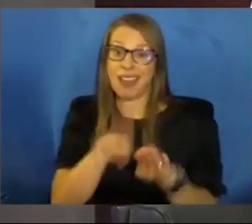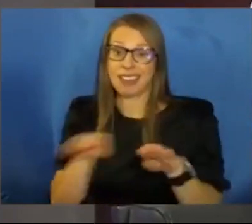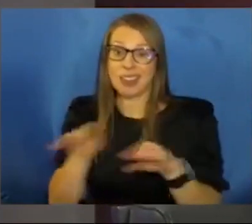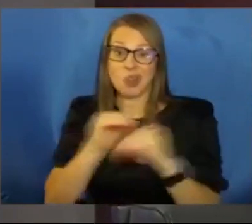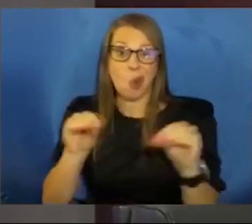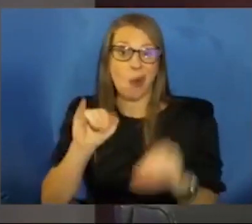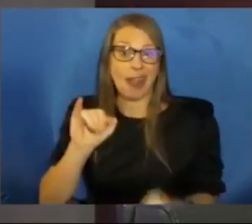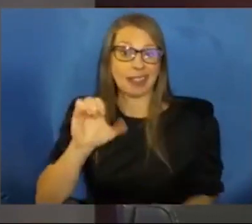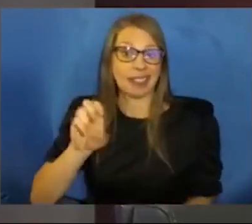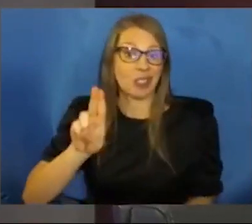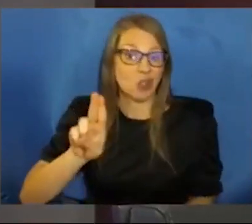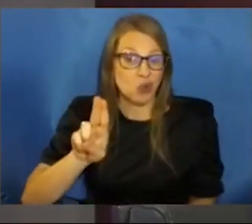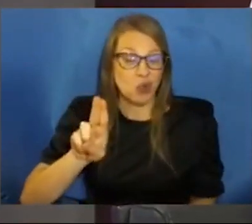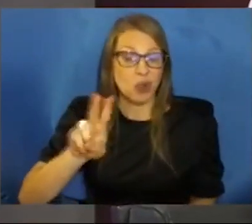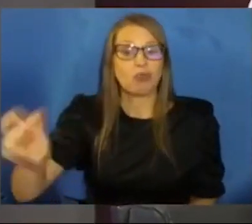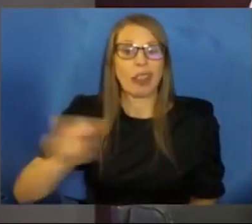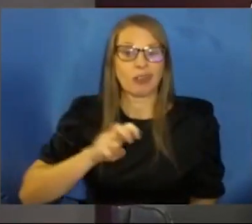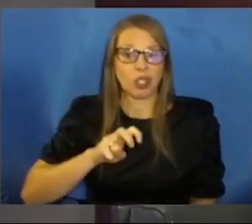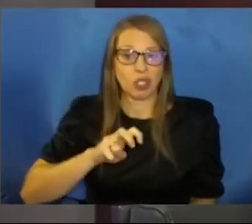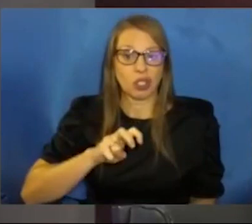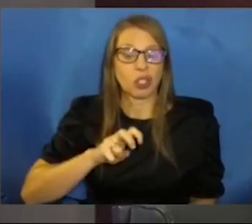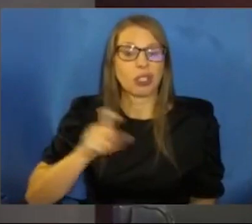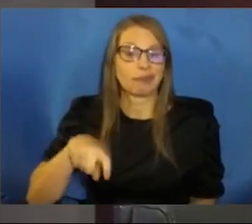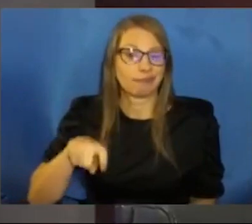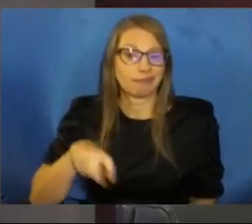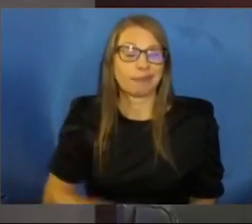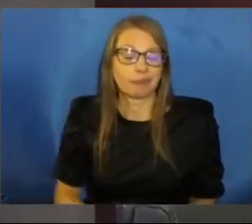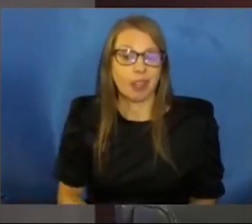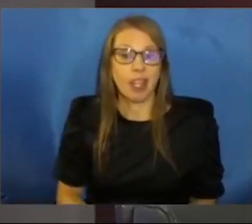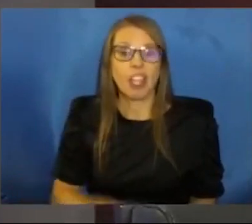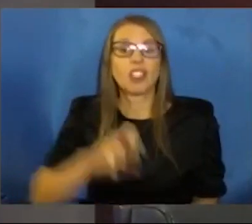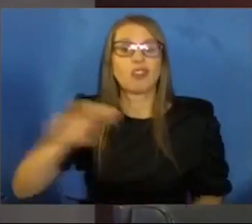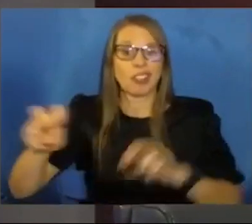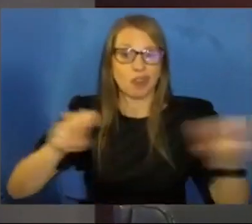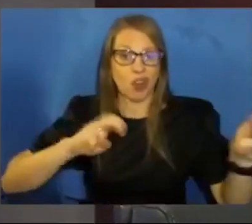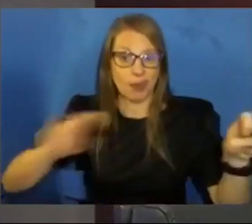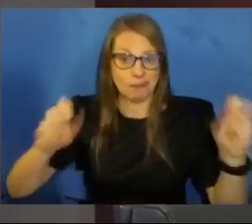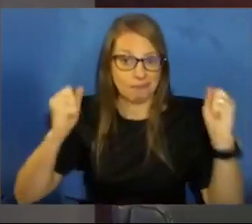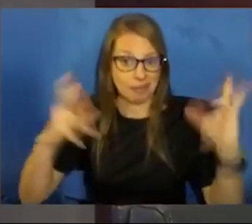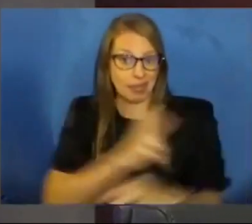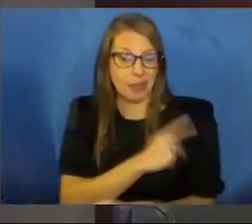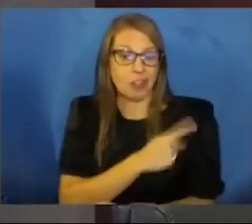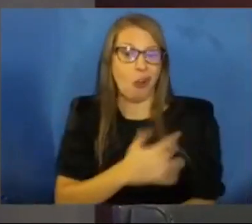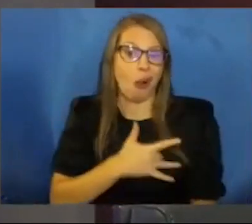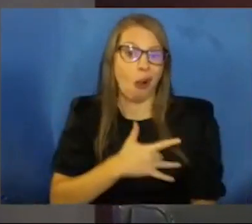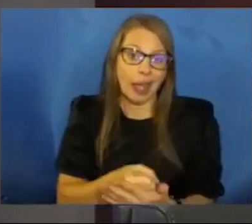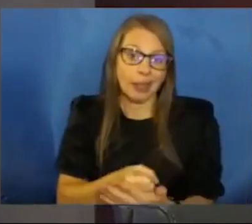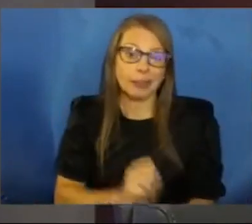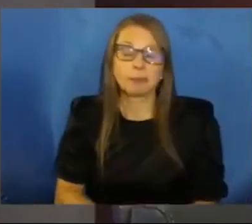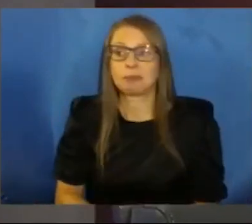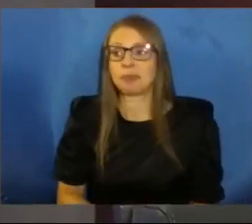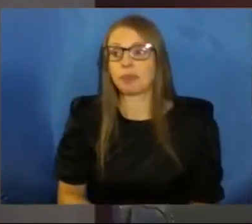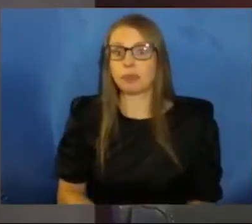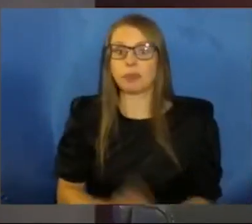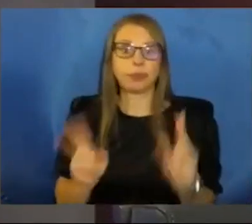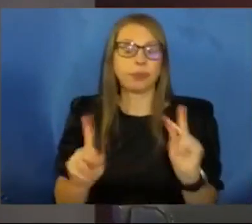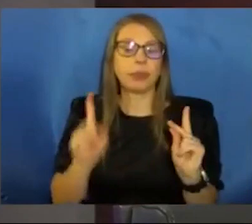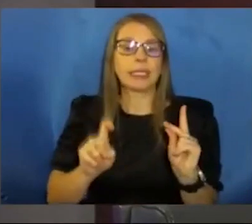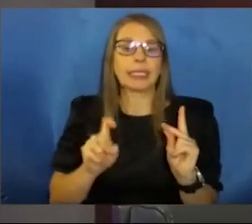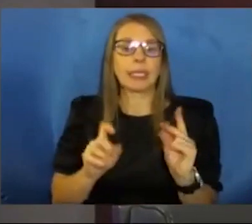of patients? Yeah, I think it totally depends on the size and capabilities of that hospital. So a critical access hospital that may